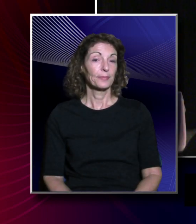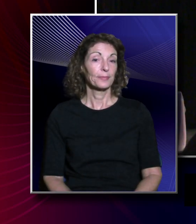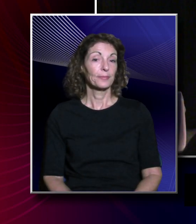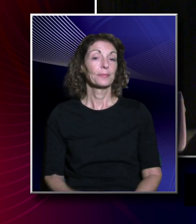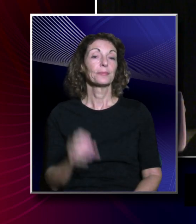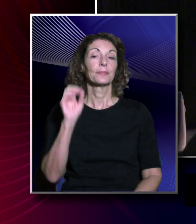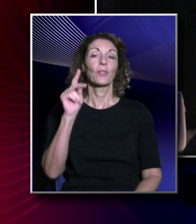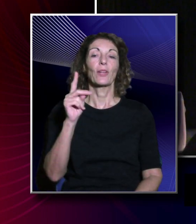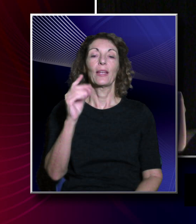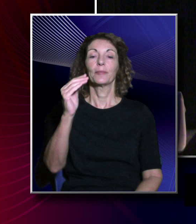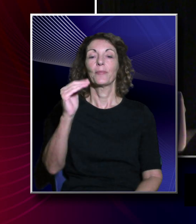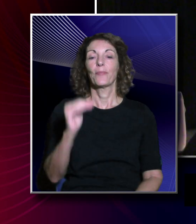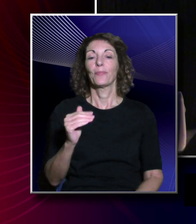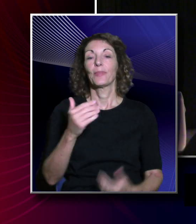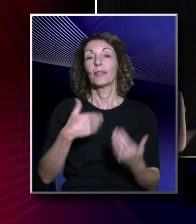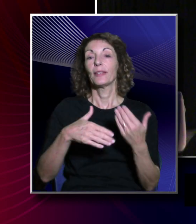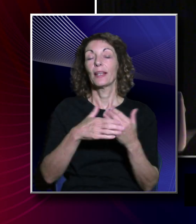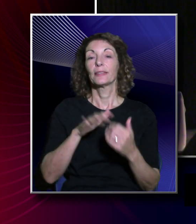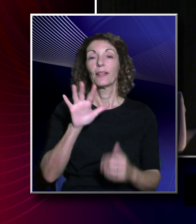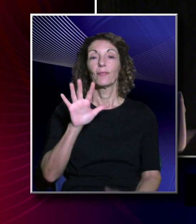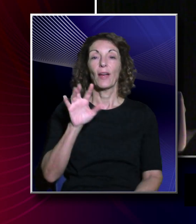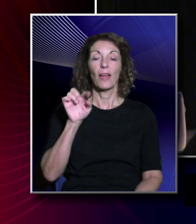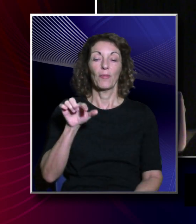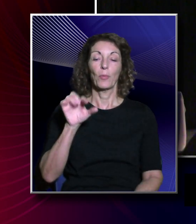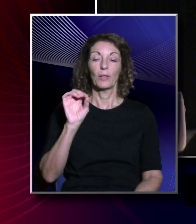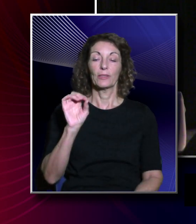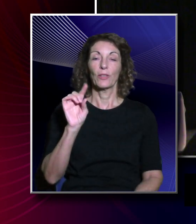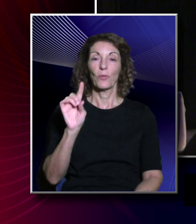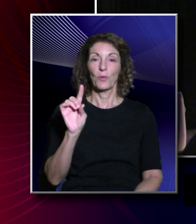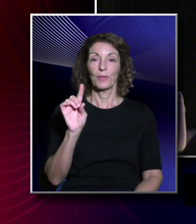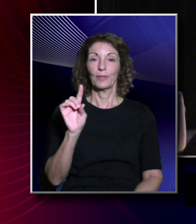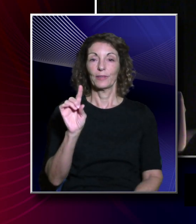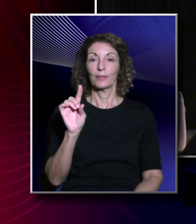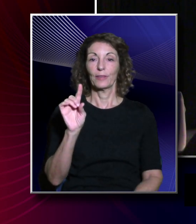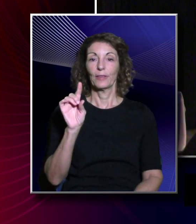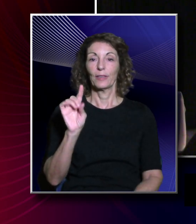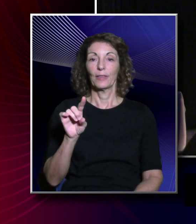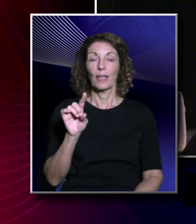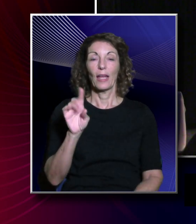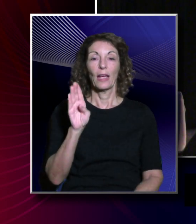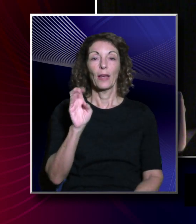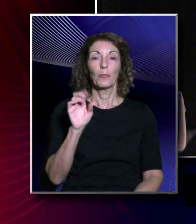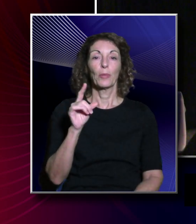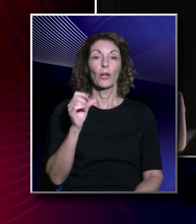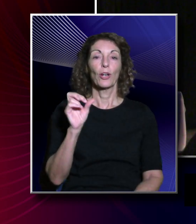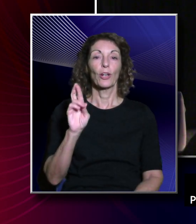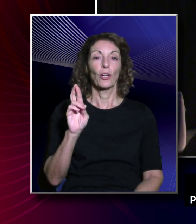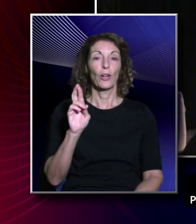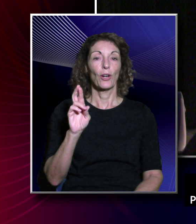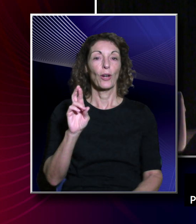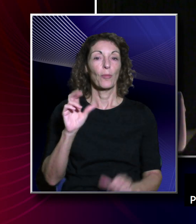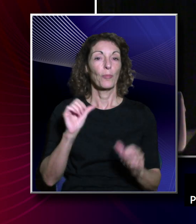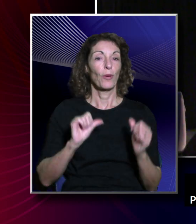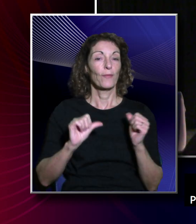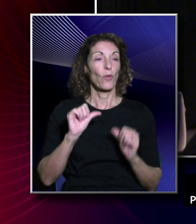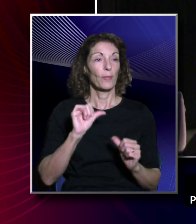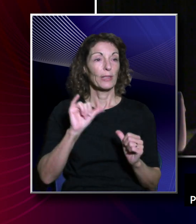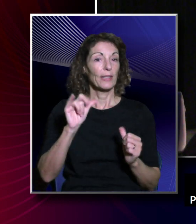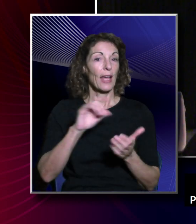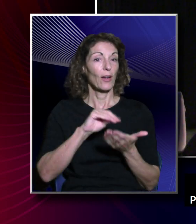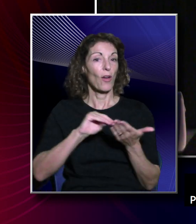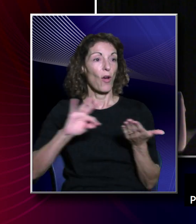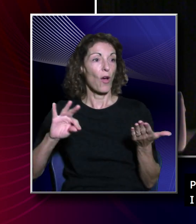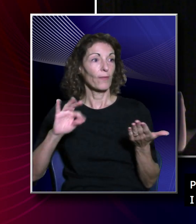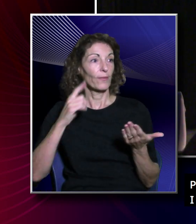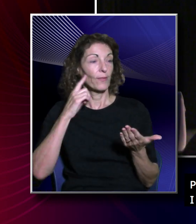Okay, next is 5.01, the burger performance that was taken off of the consent agenda. I assume, Mike, you